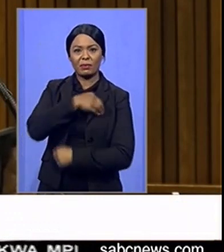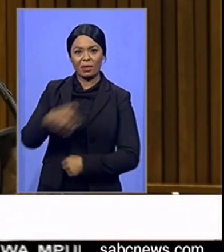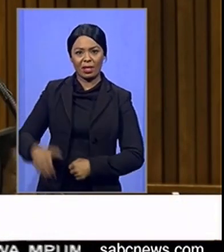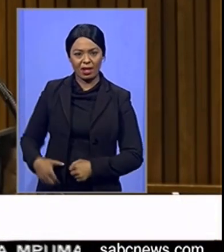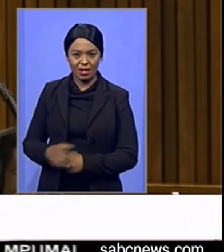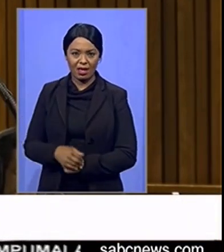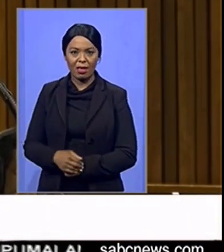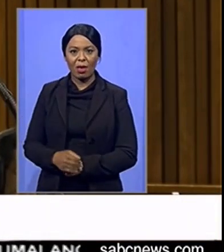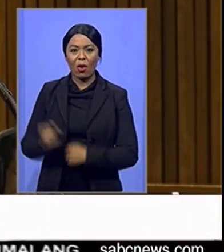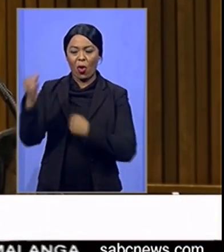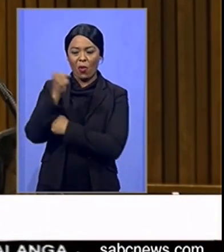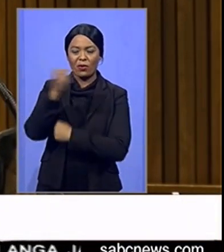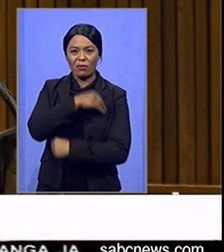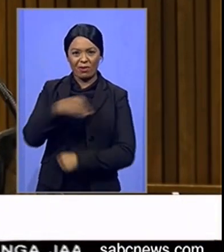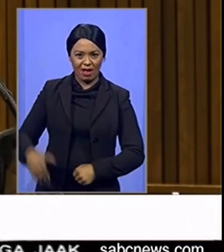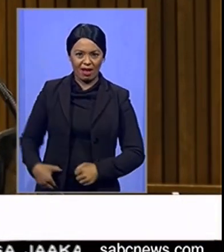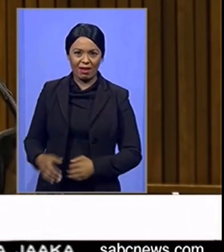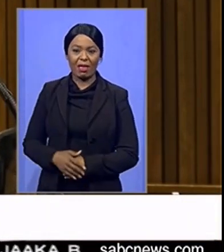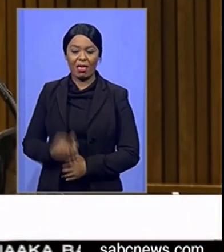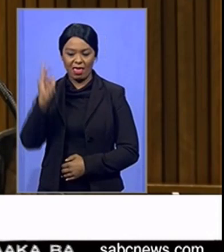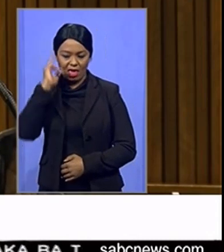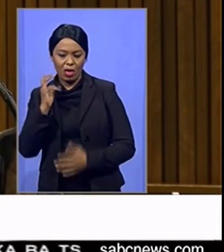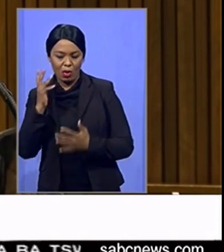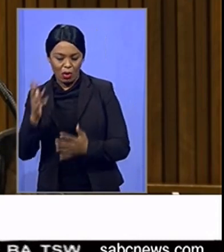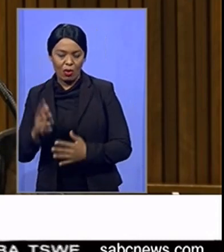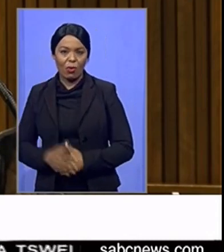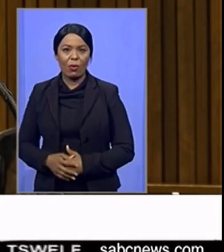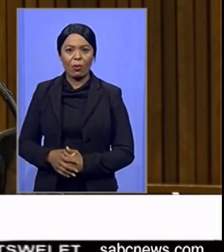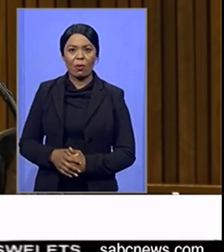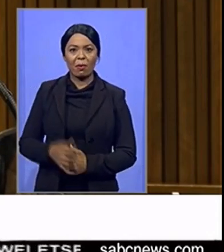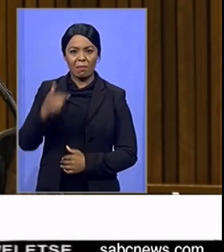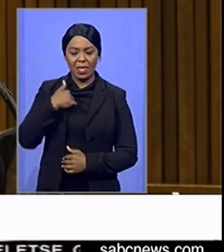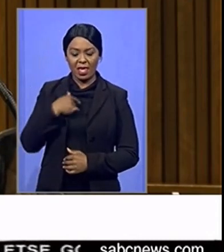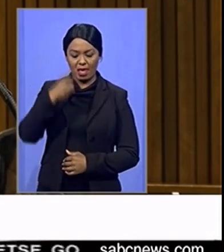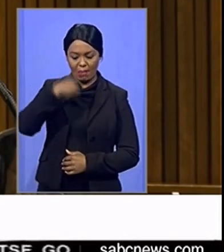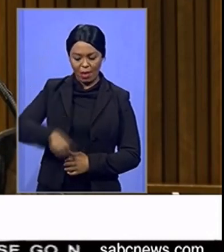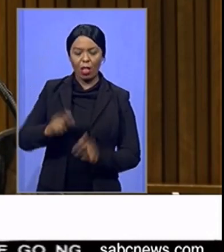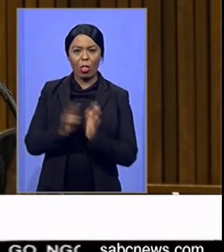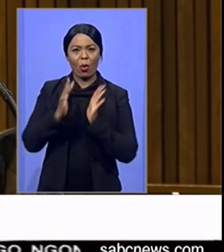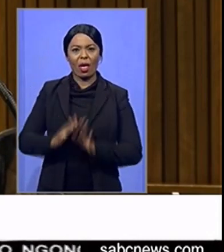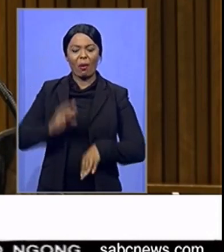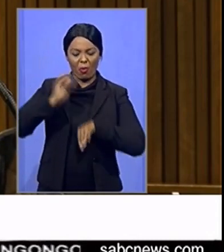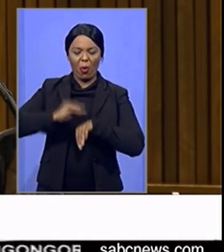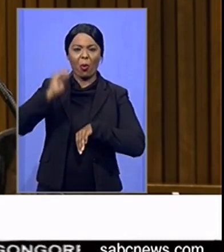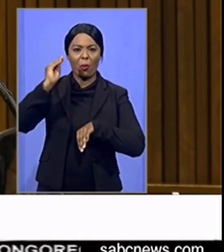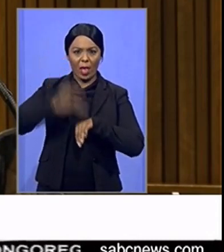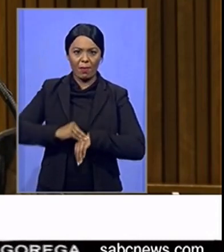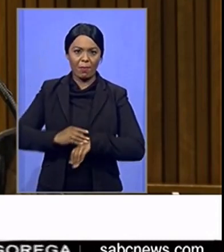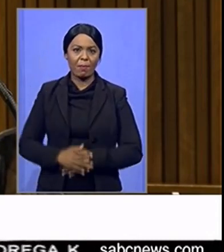country. That I'm a problematic advocate.